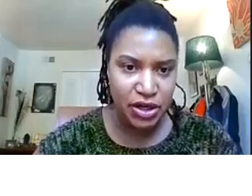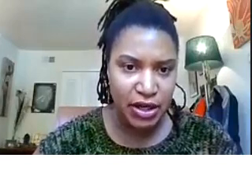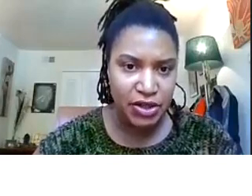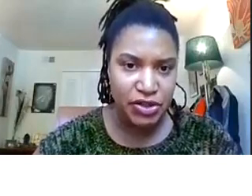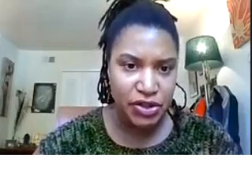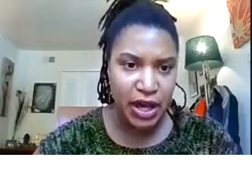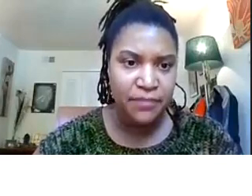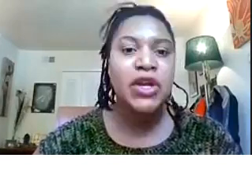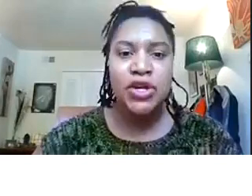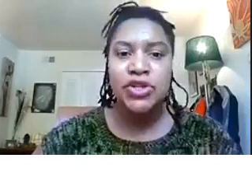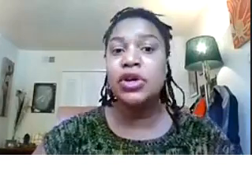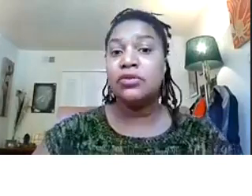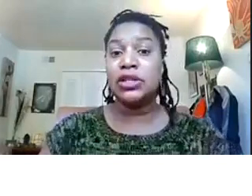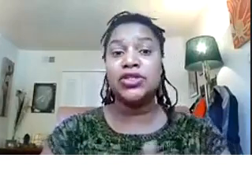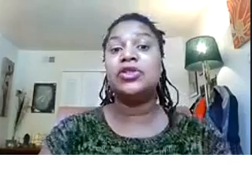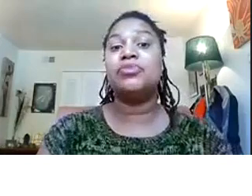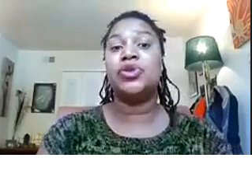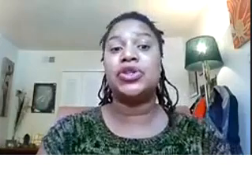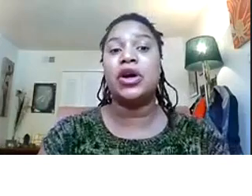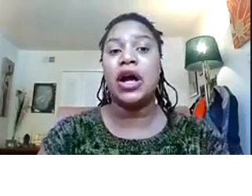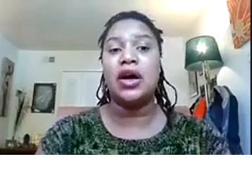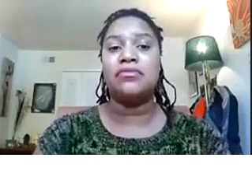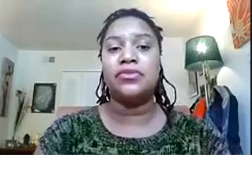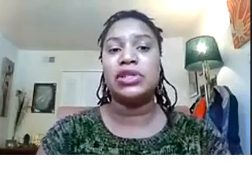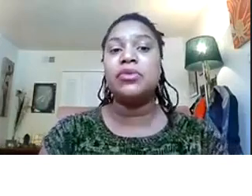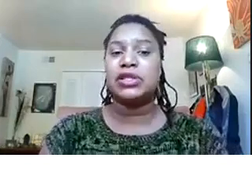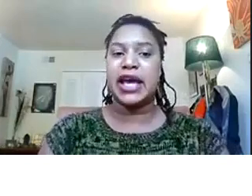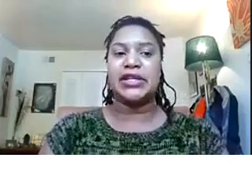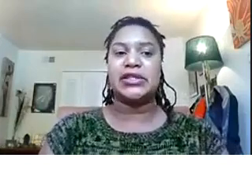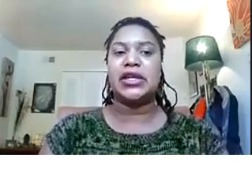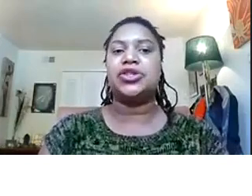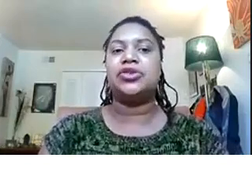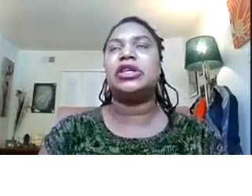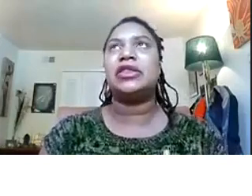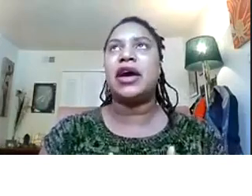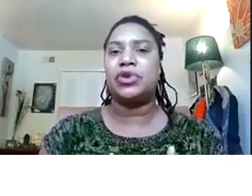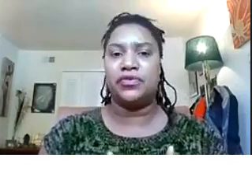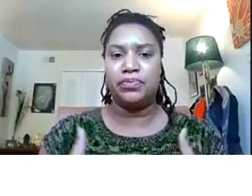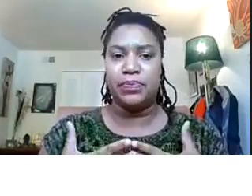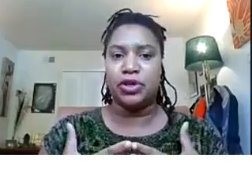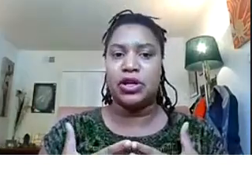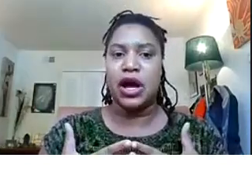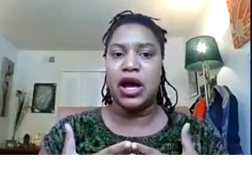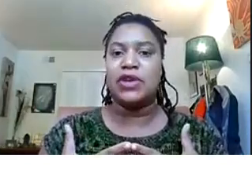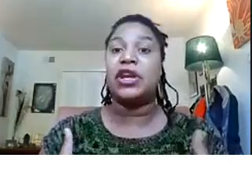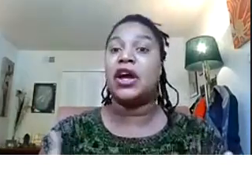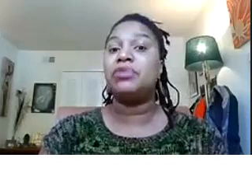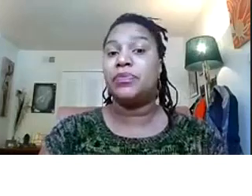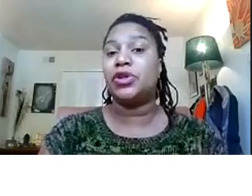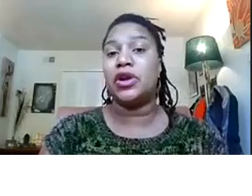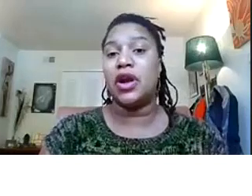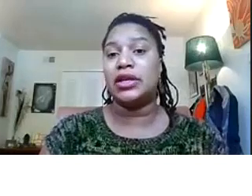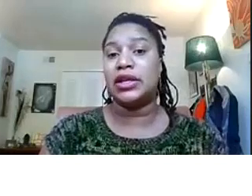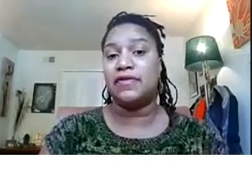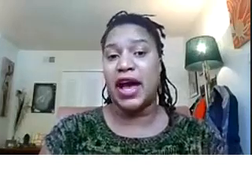make sure I understood that. So in relation to the booster, someone was asking, do you think that if enough